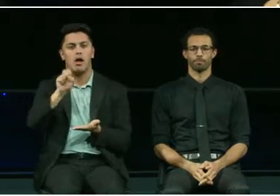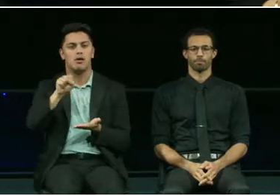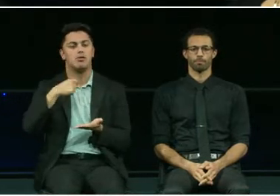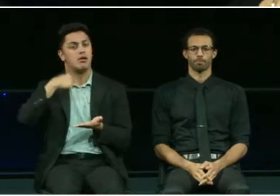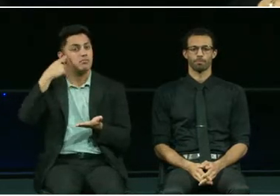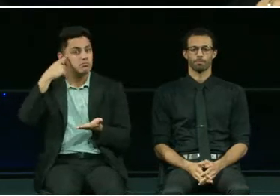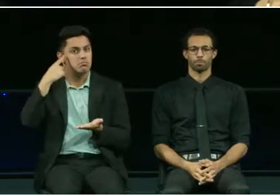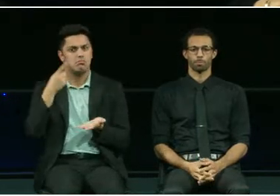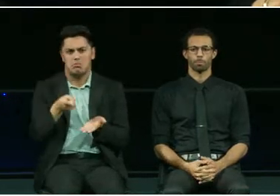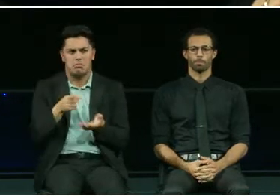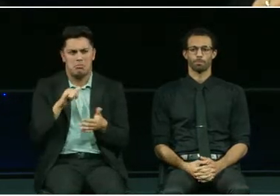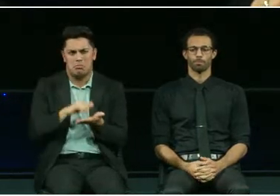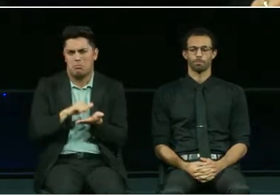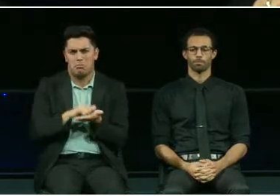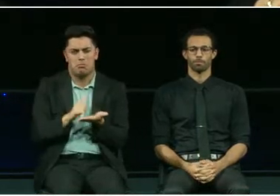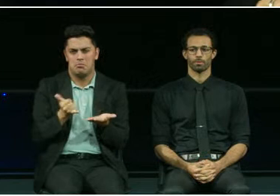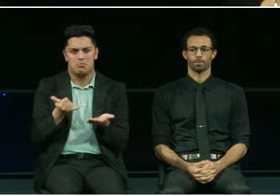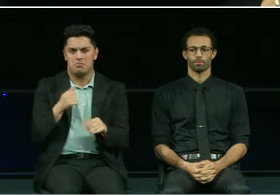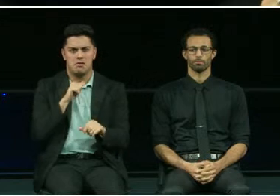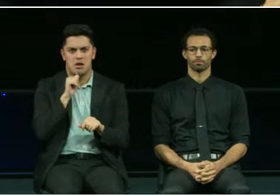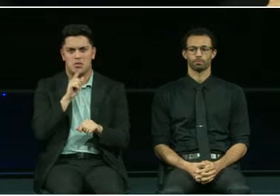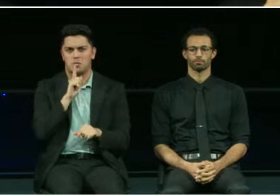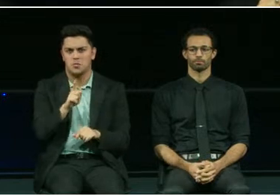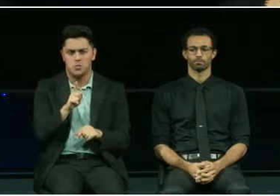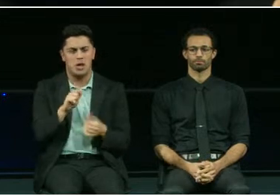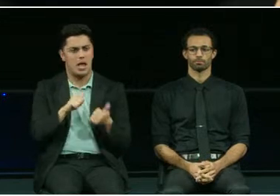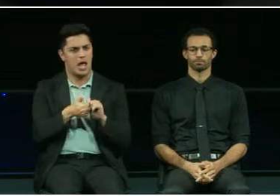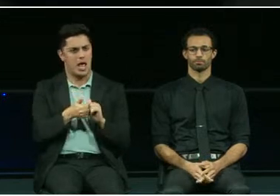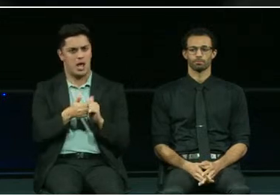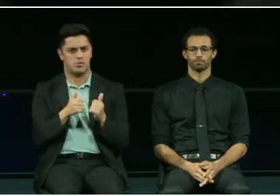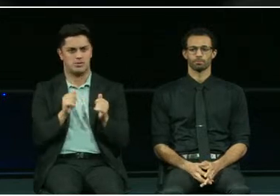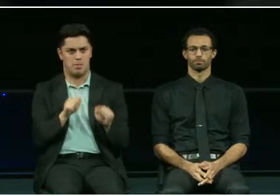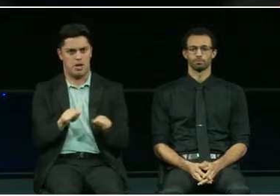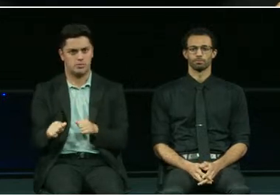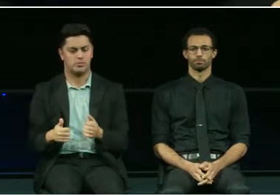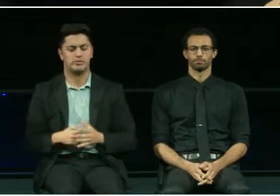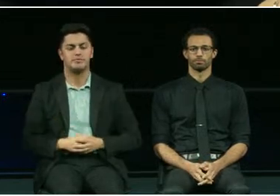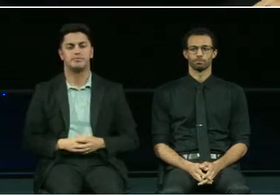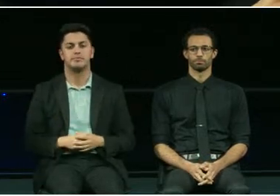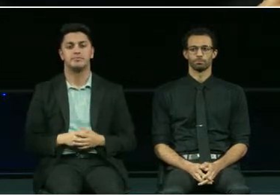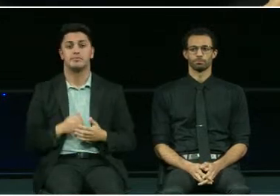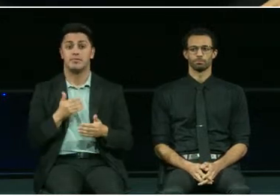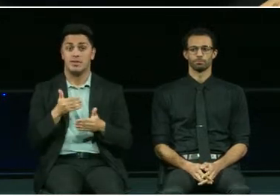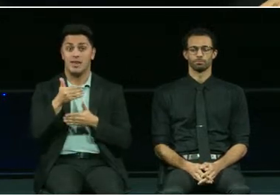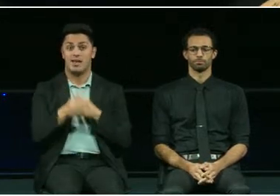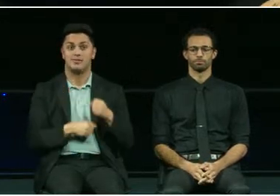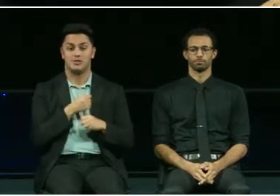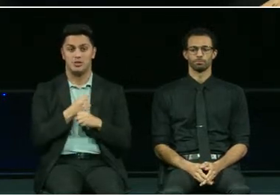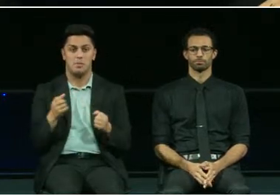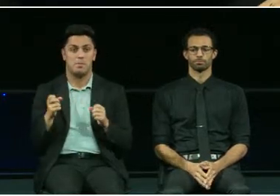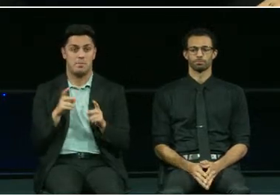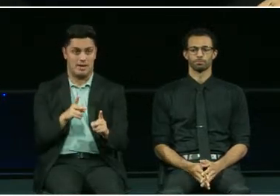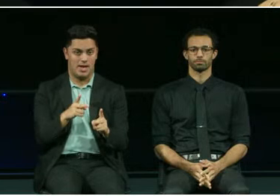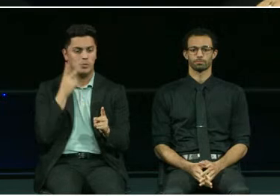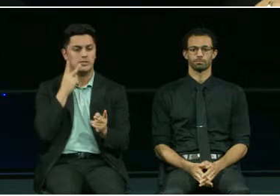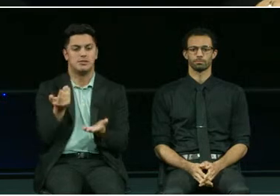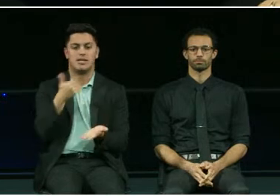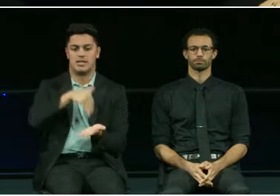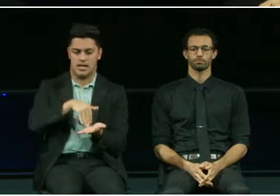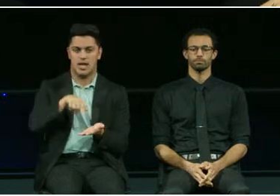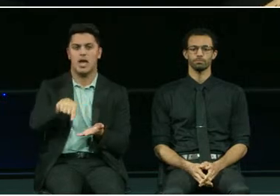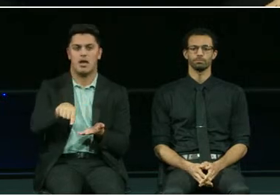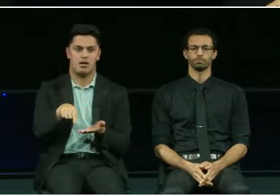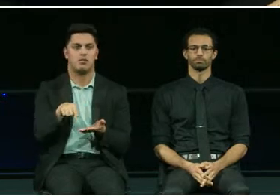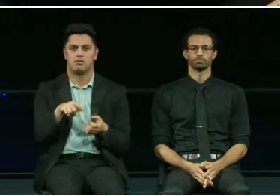this couldn't be true. Like it didn't seem like it could possibly be. And next year we came back and we saw it, and we